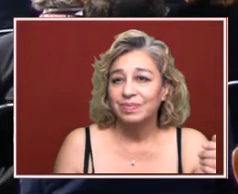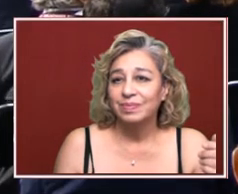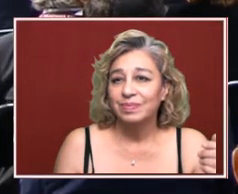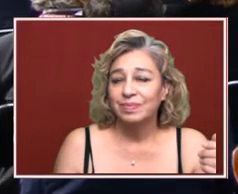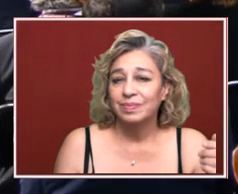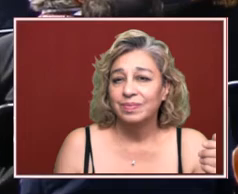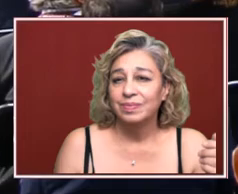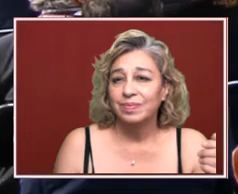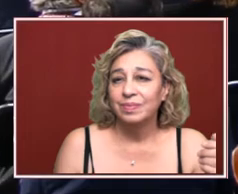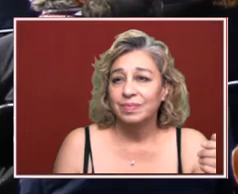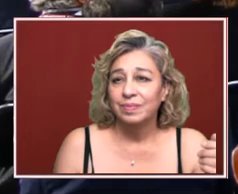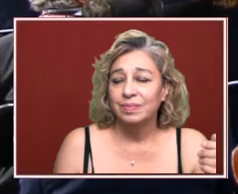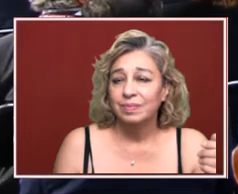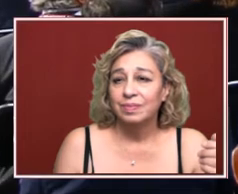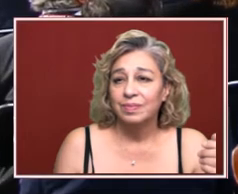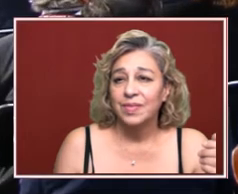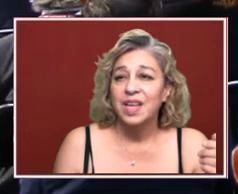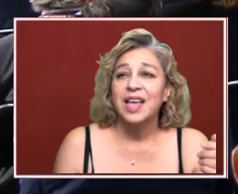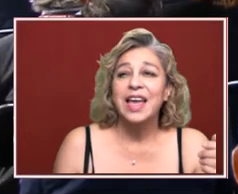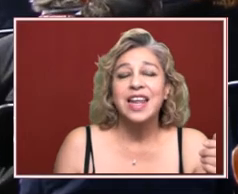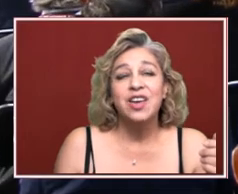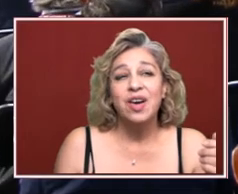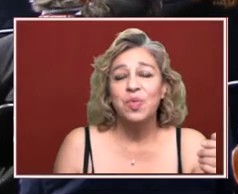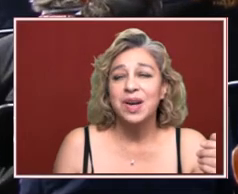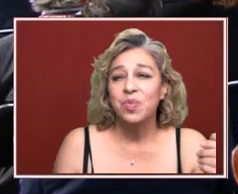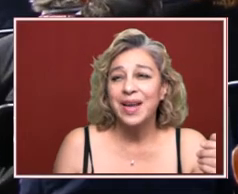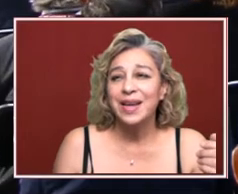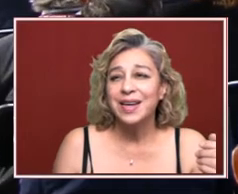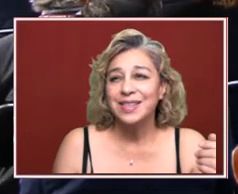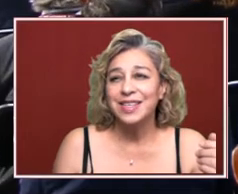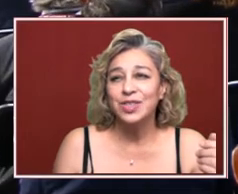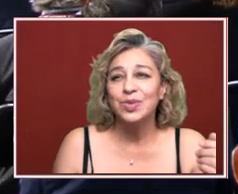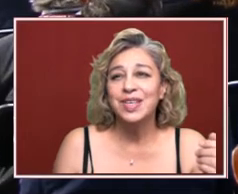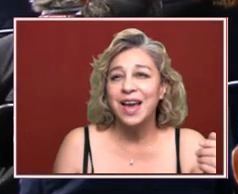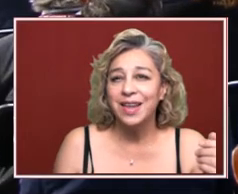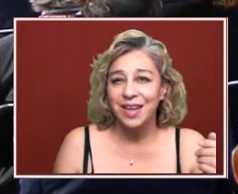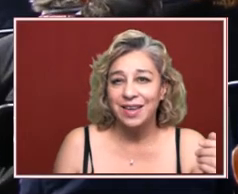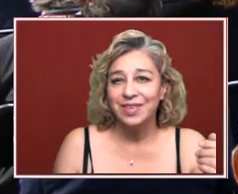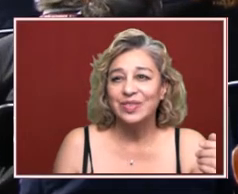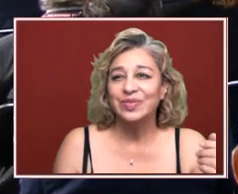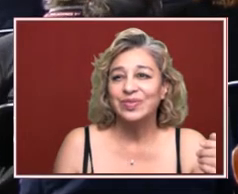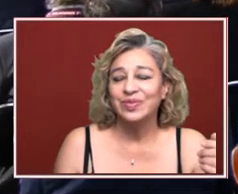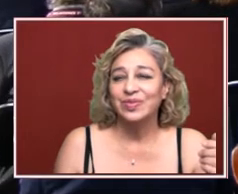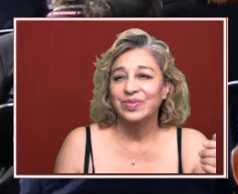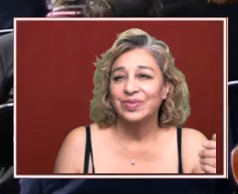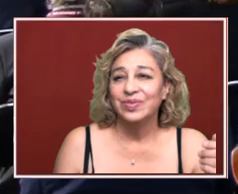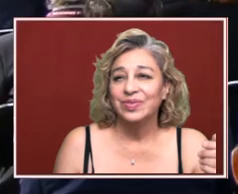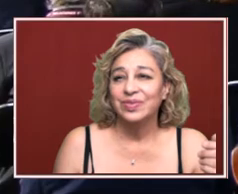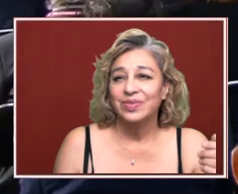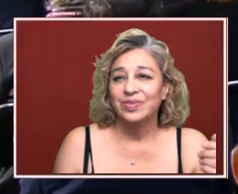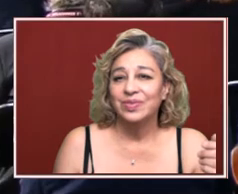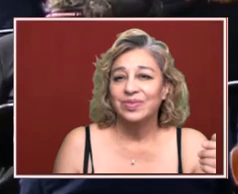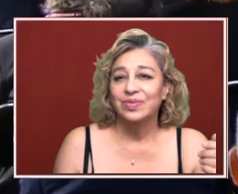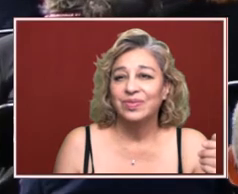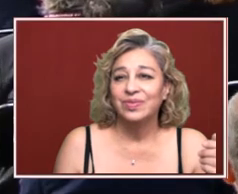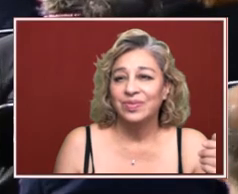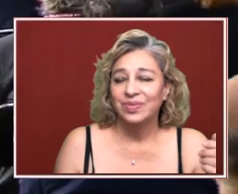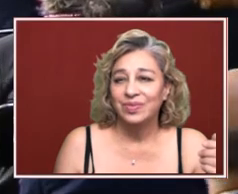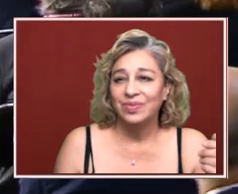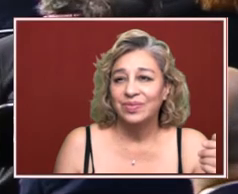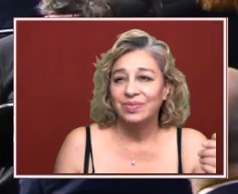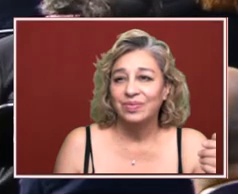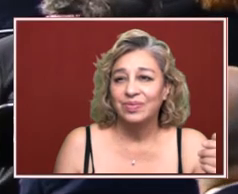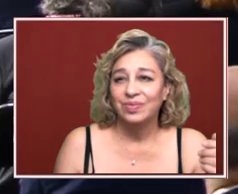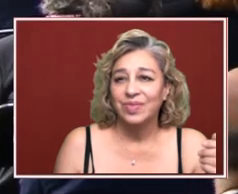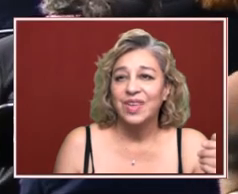el reconocimiento a Jesús Seade. And here I want to recognize Jesús Seade. Que ayudó mucho en